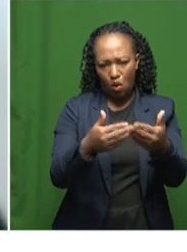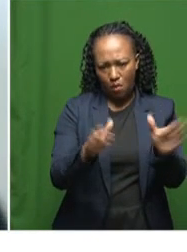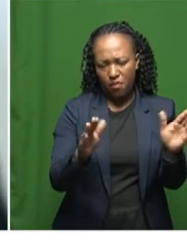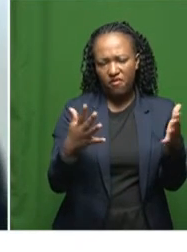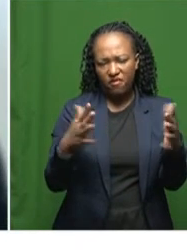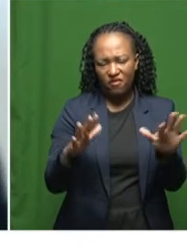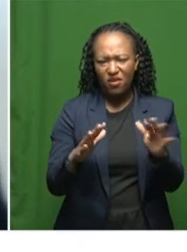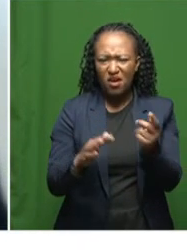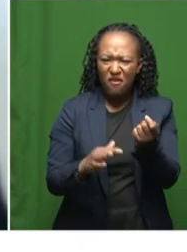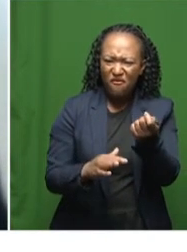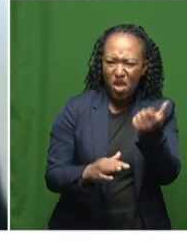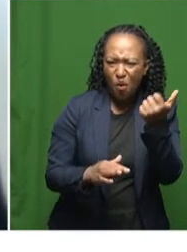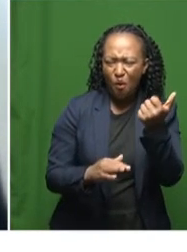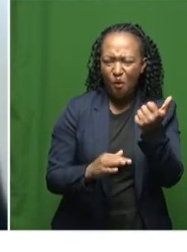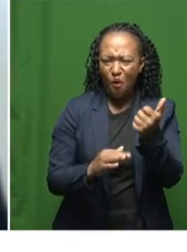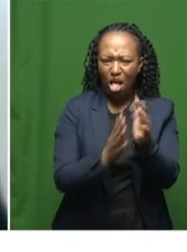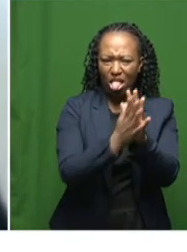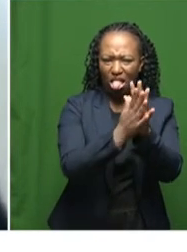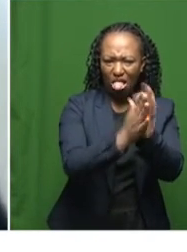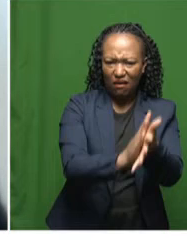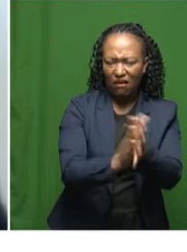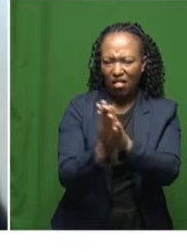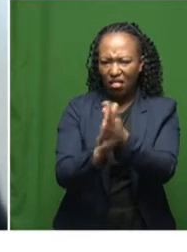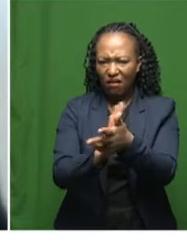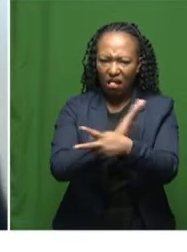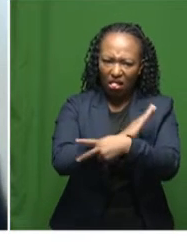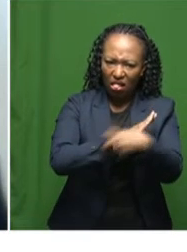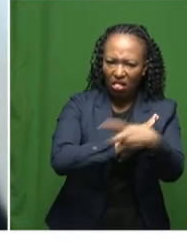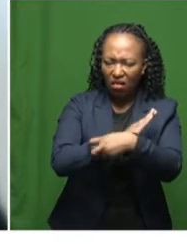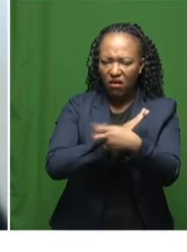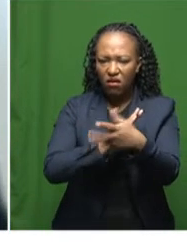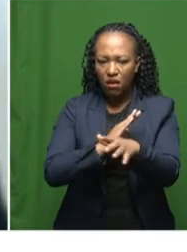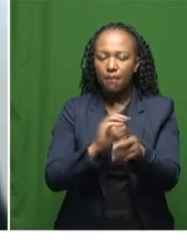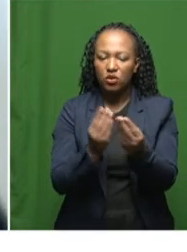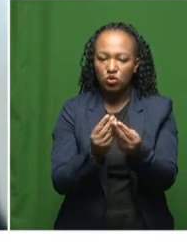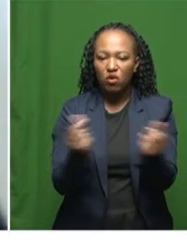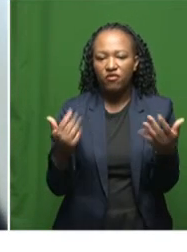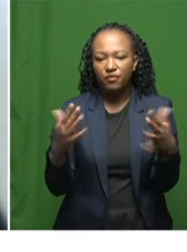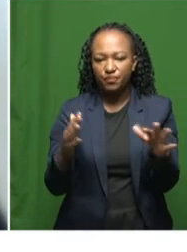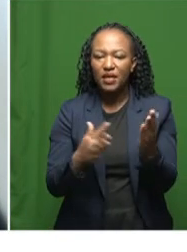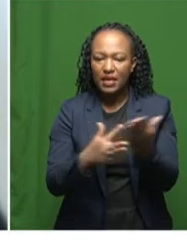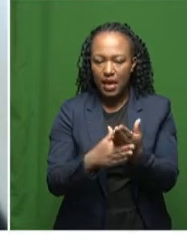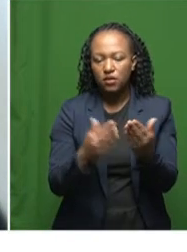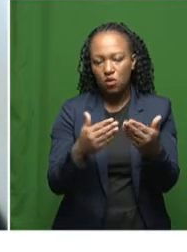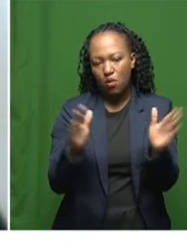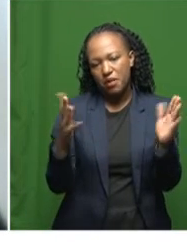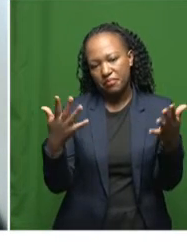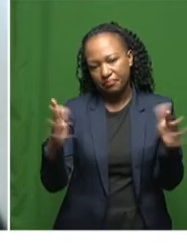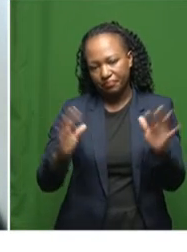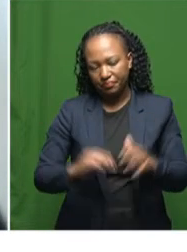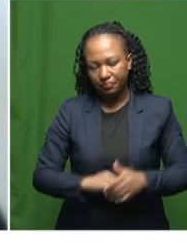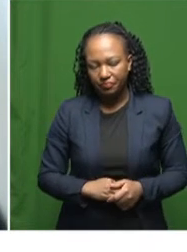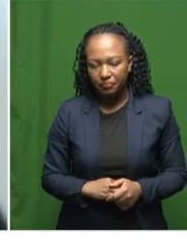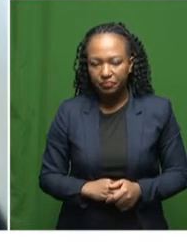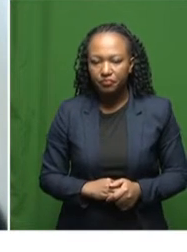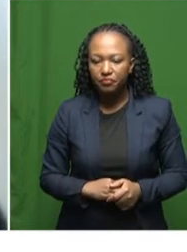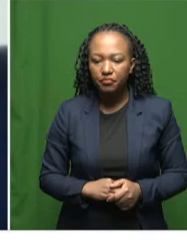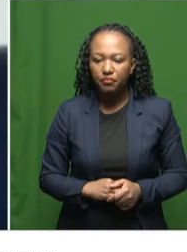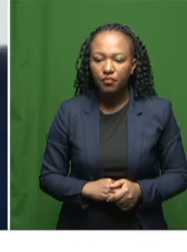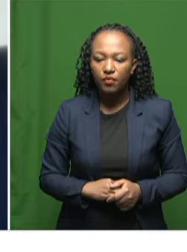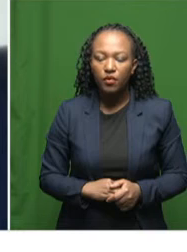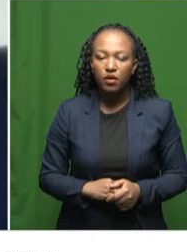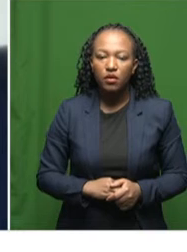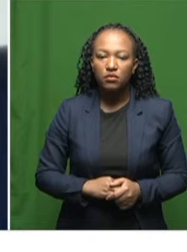few vandalism that happened, but those are dealt with, and there was a case that was opened.